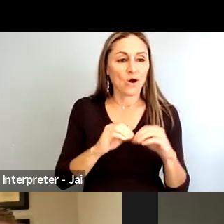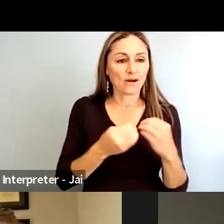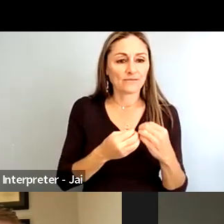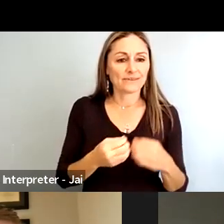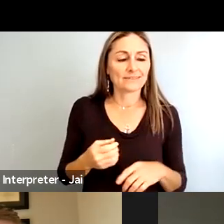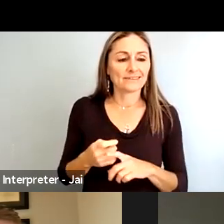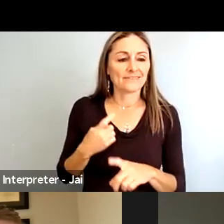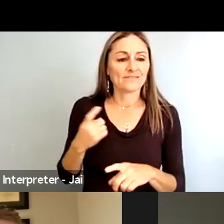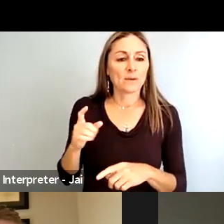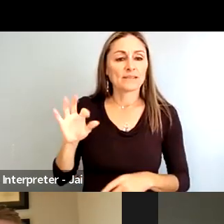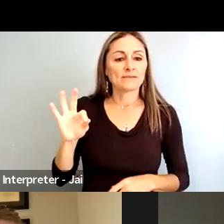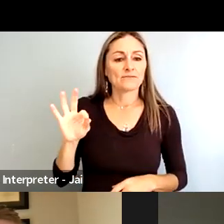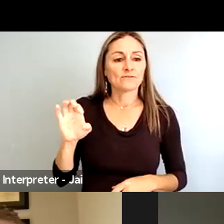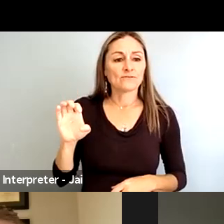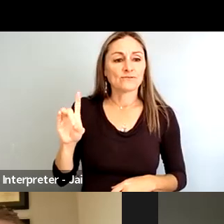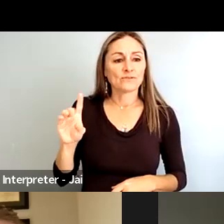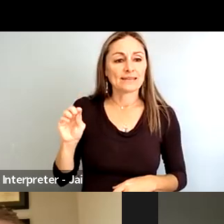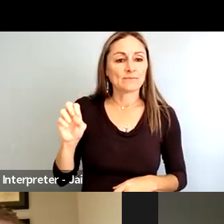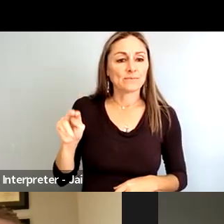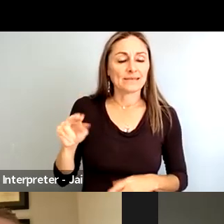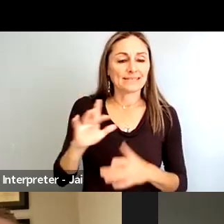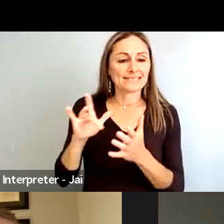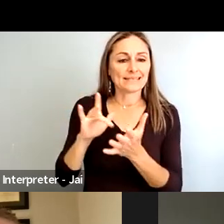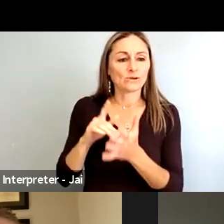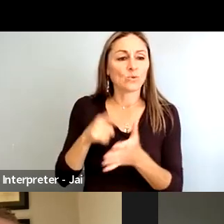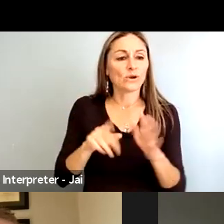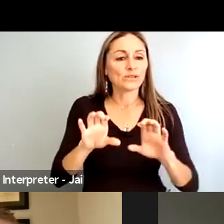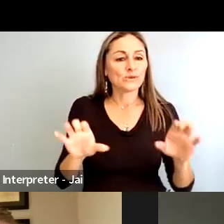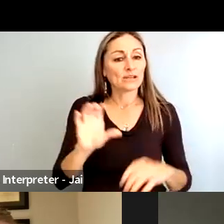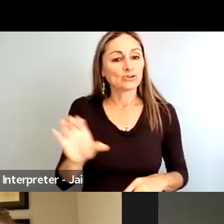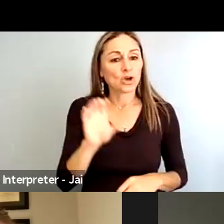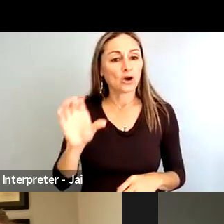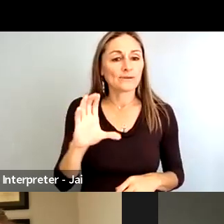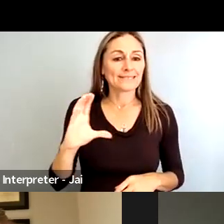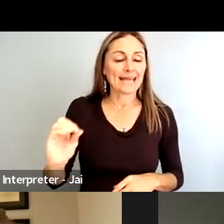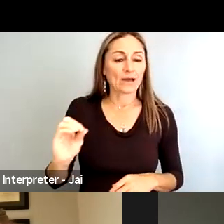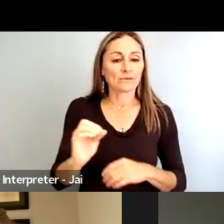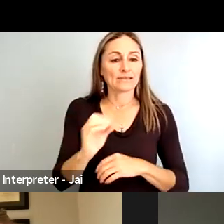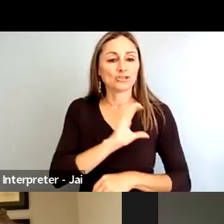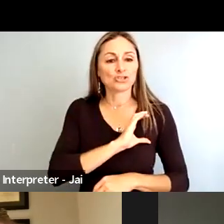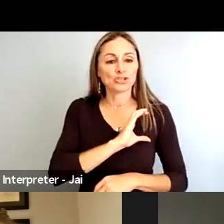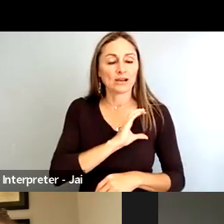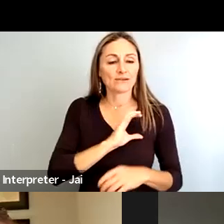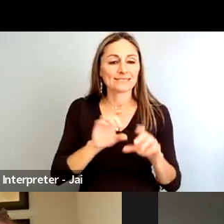Center. So can you tell us what you do at the Charleston County Sheriff's Department?